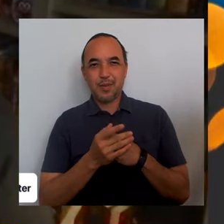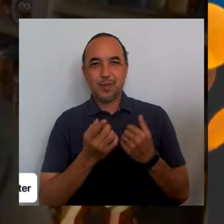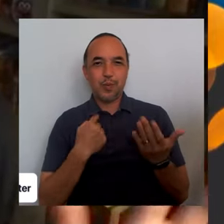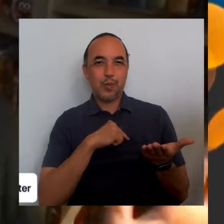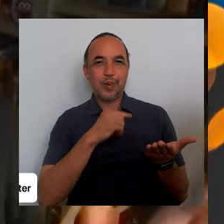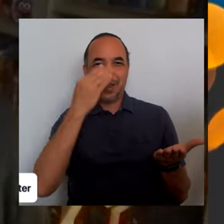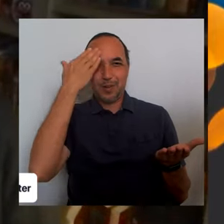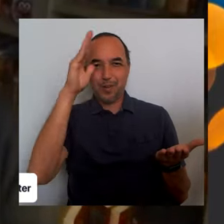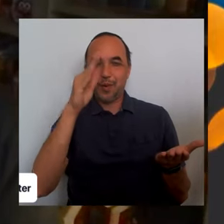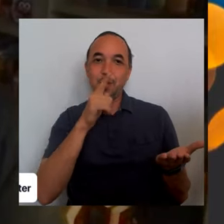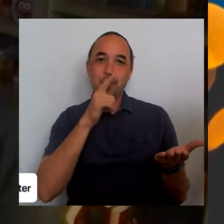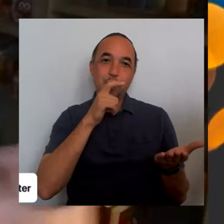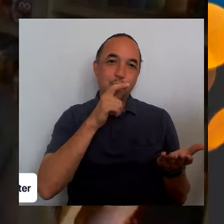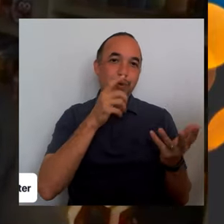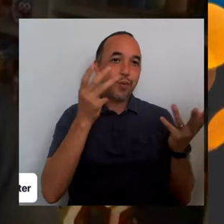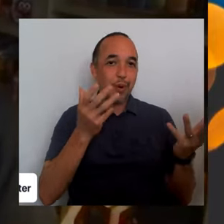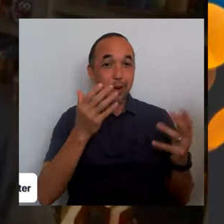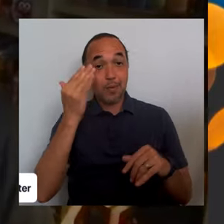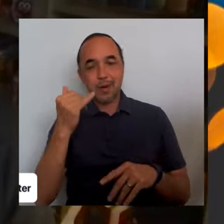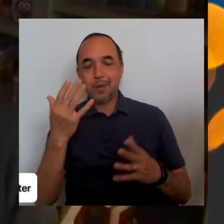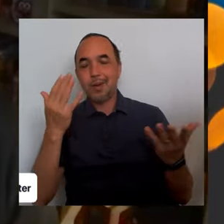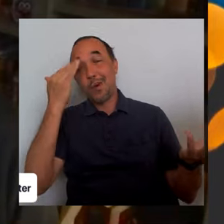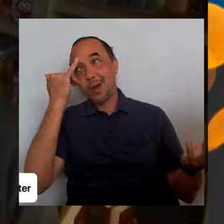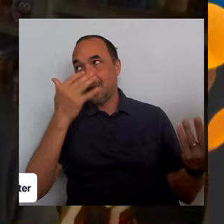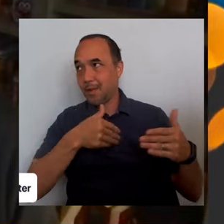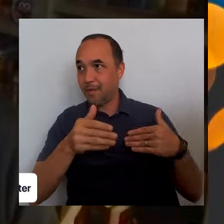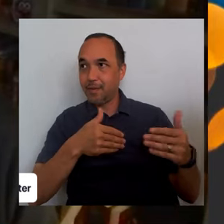what, why. Well, why, because they're, you know,